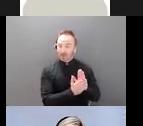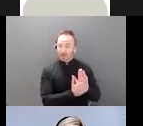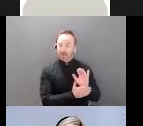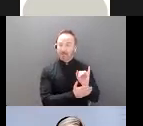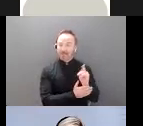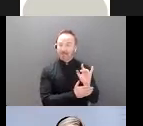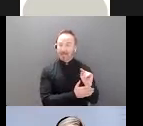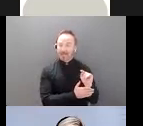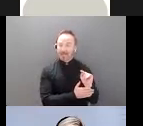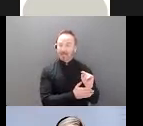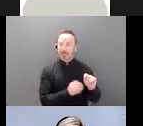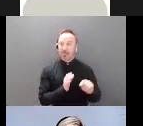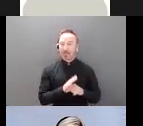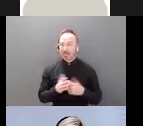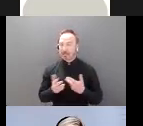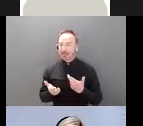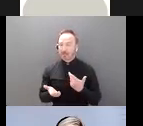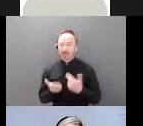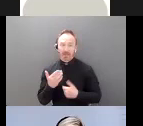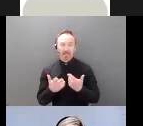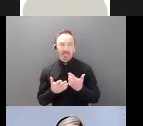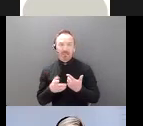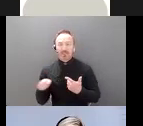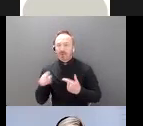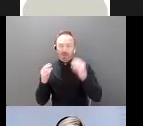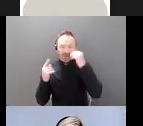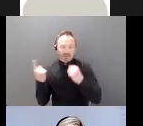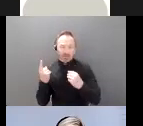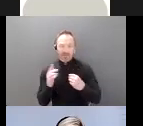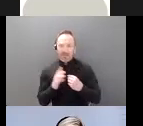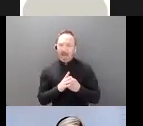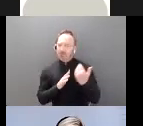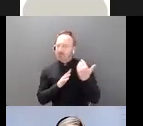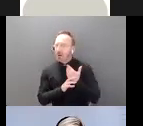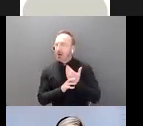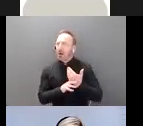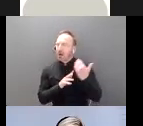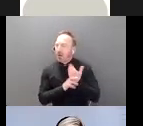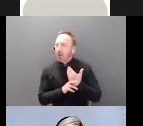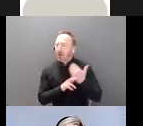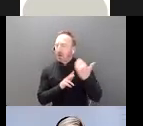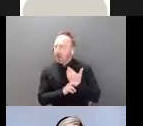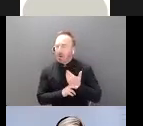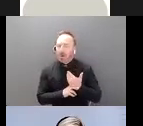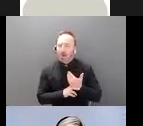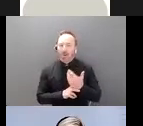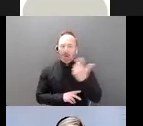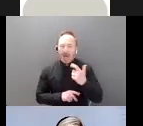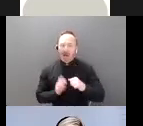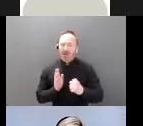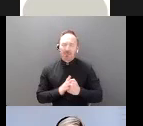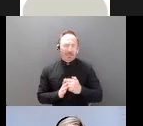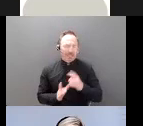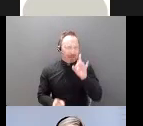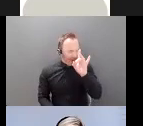ask you to think about something that really bothered you. It was like something that was horrible that happened to you that you just were very